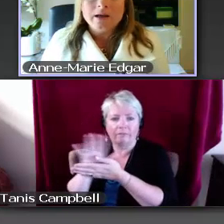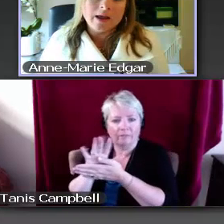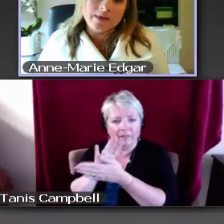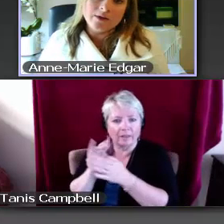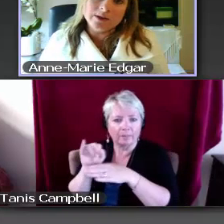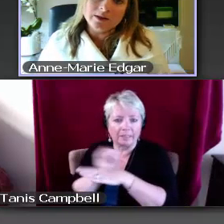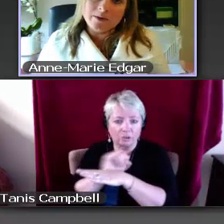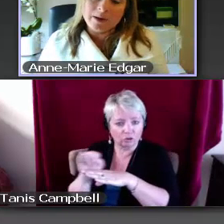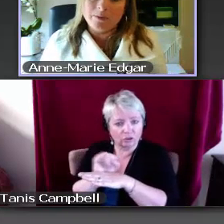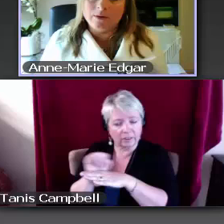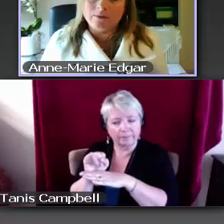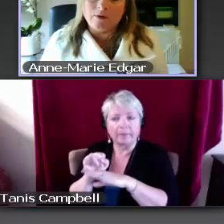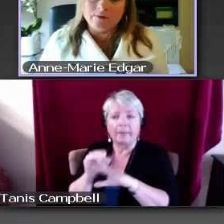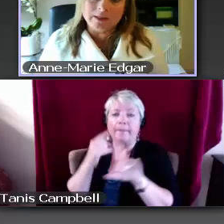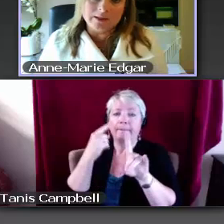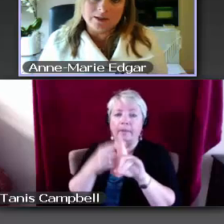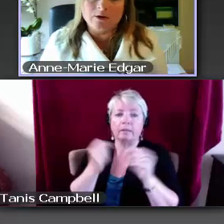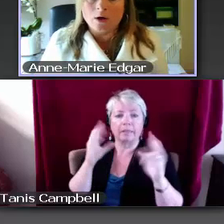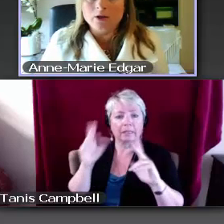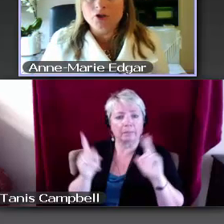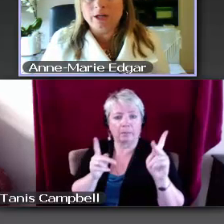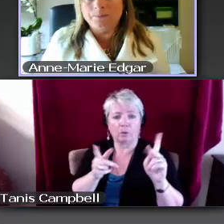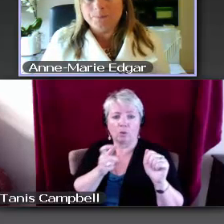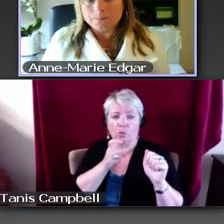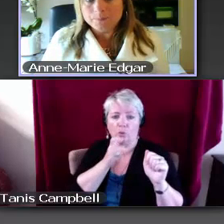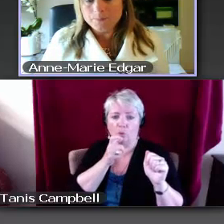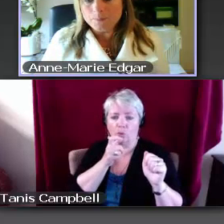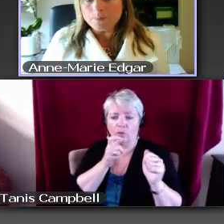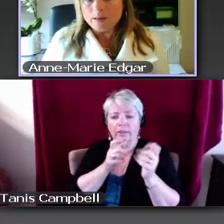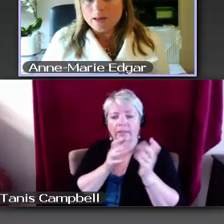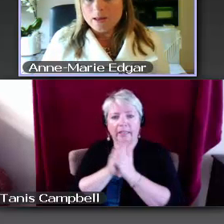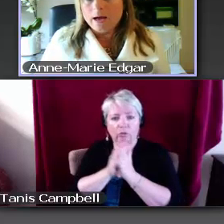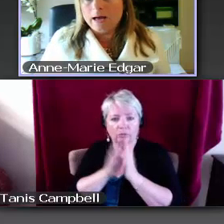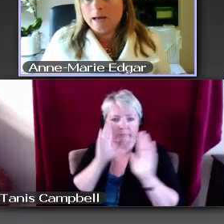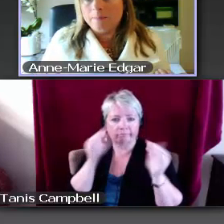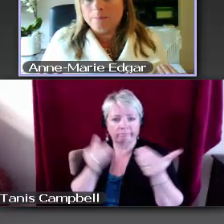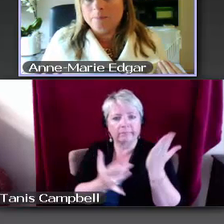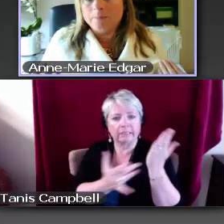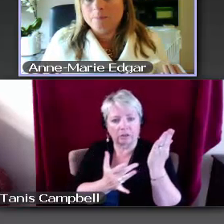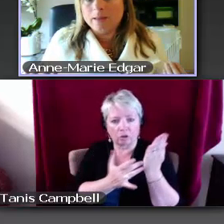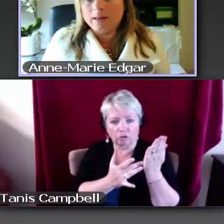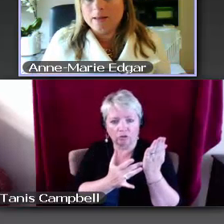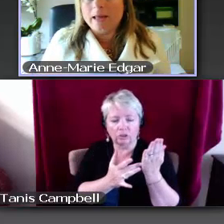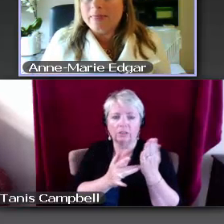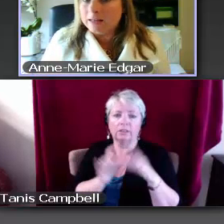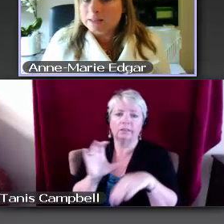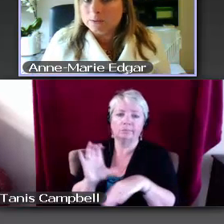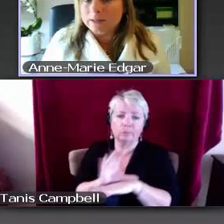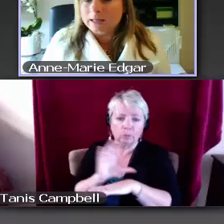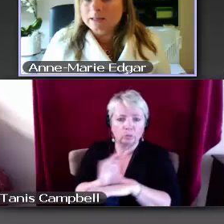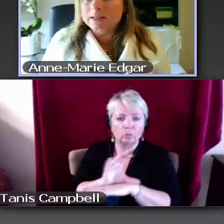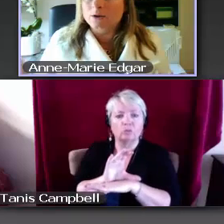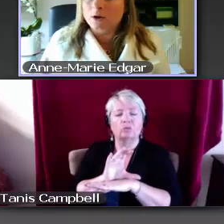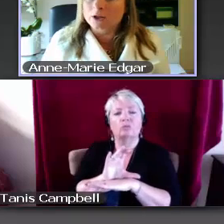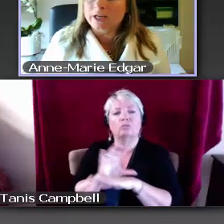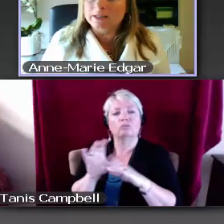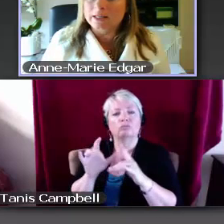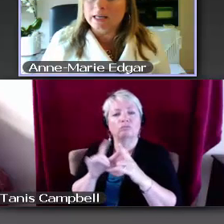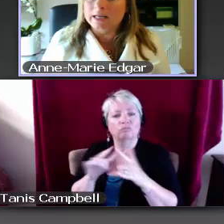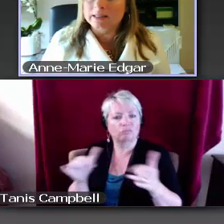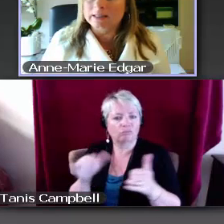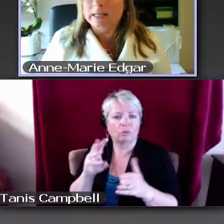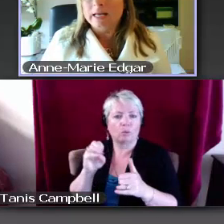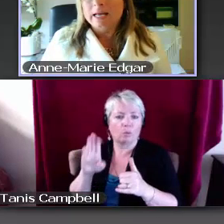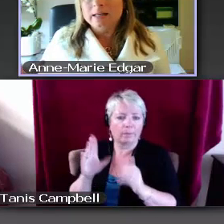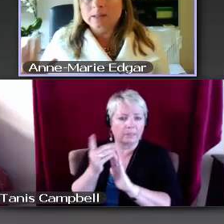that. And then there's a lot of people involved in technology and that sort of thing, technology